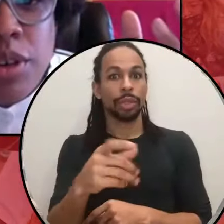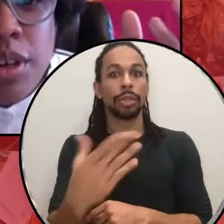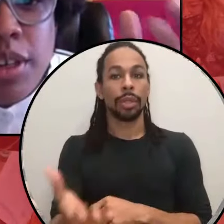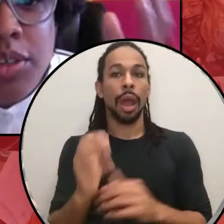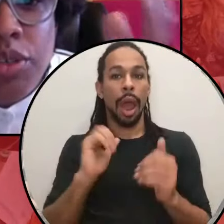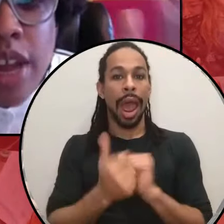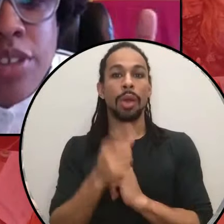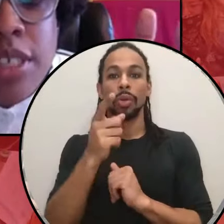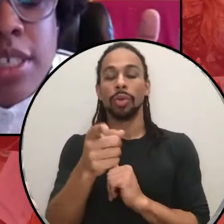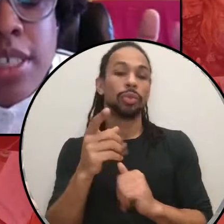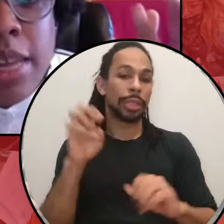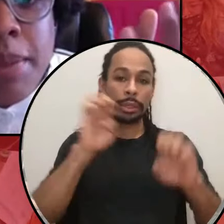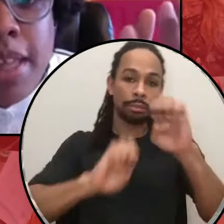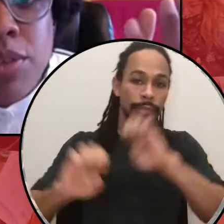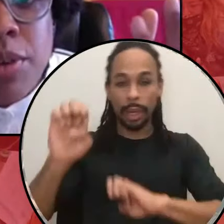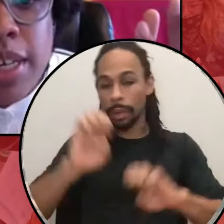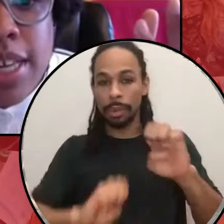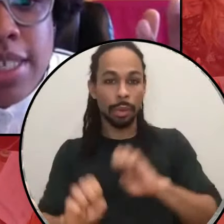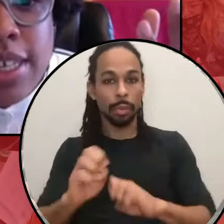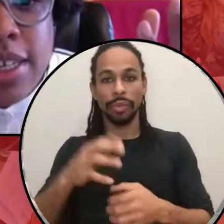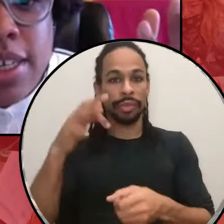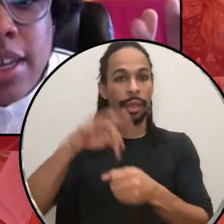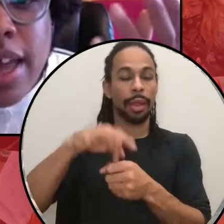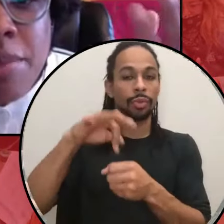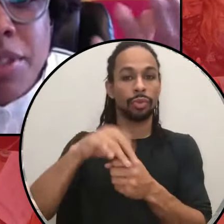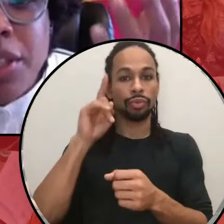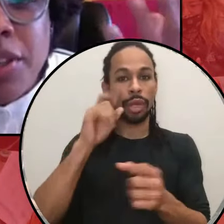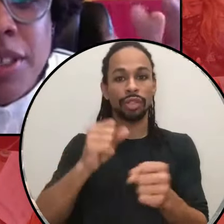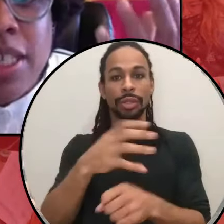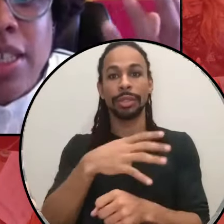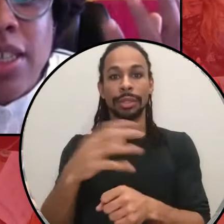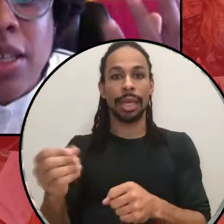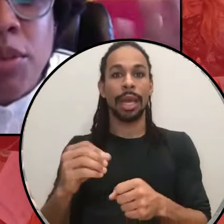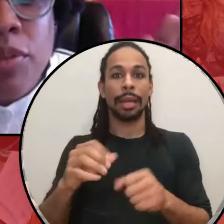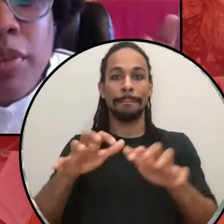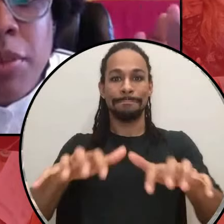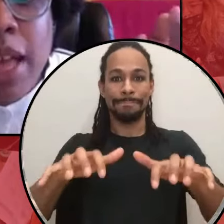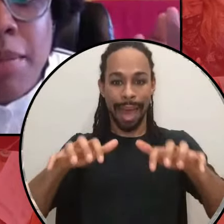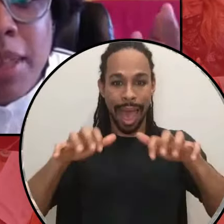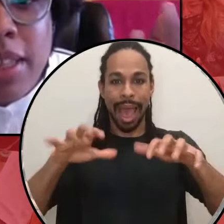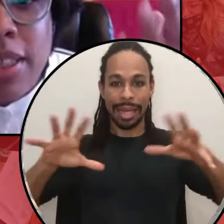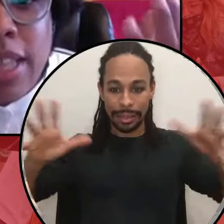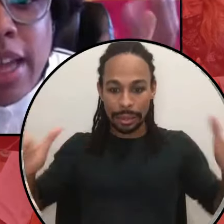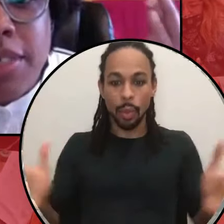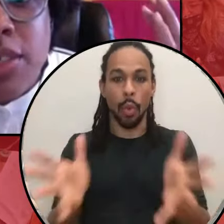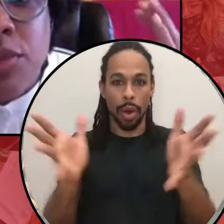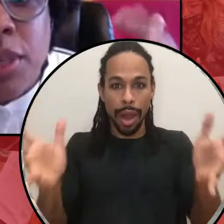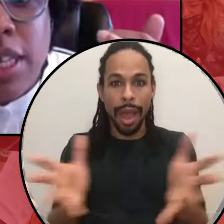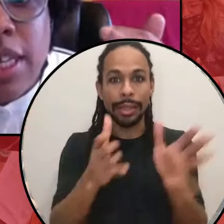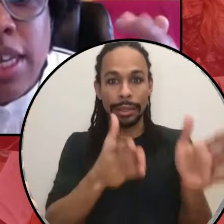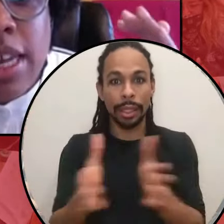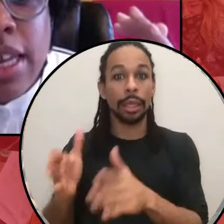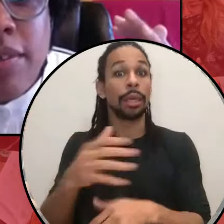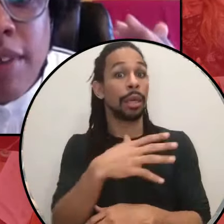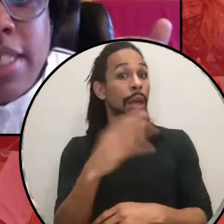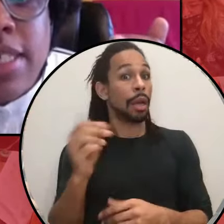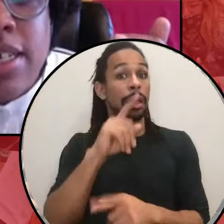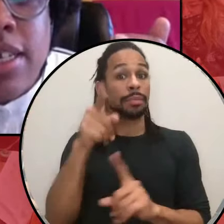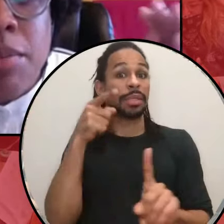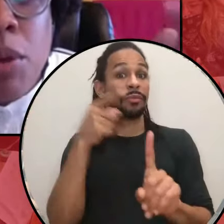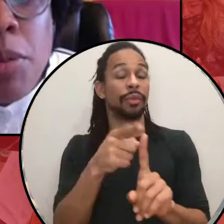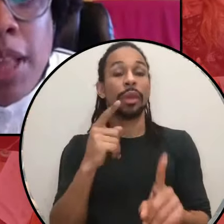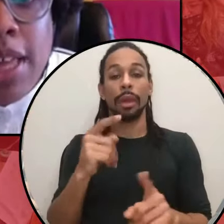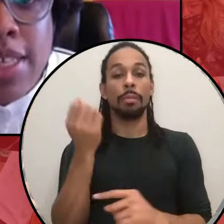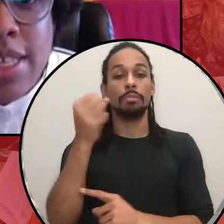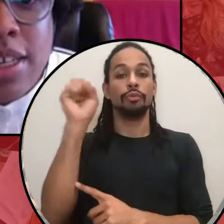electoral strategies and mass organizing? And particularly the Movement for Black Lives is really